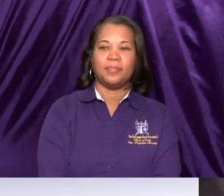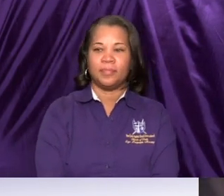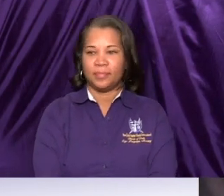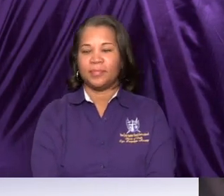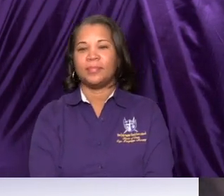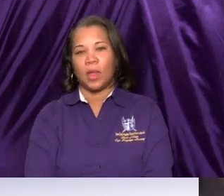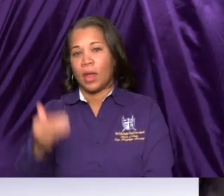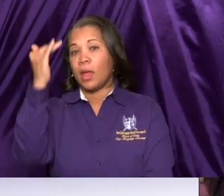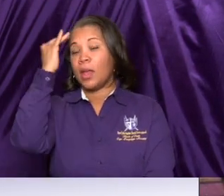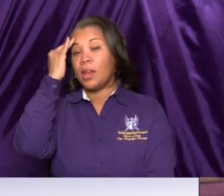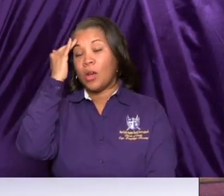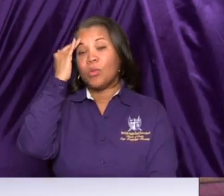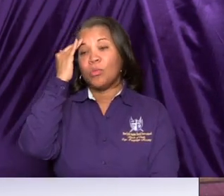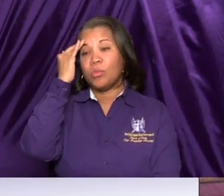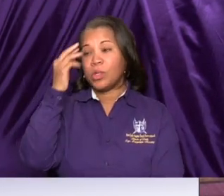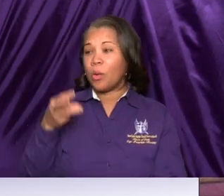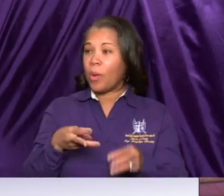He knows your habit.